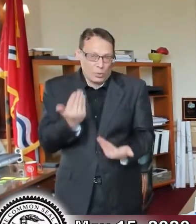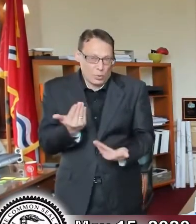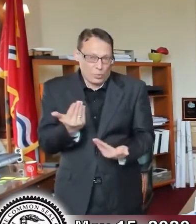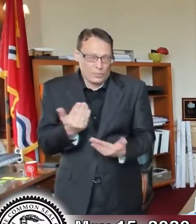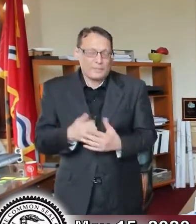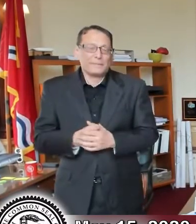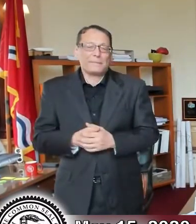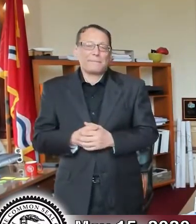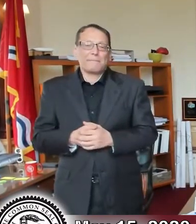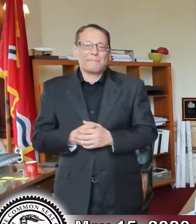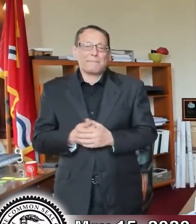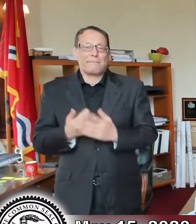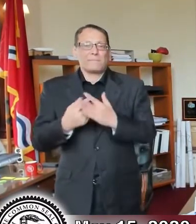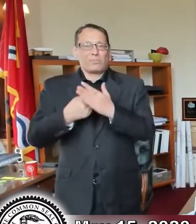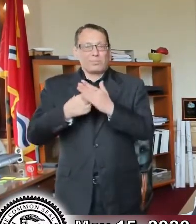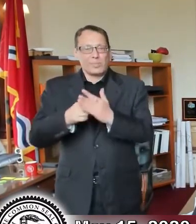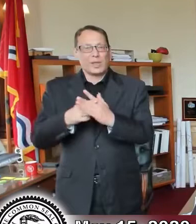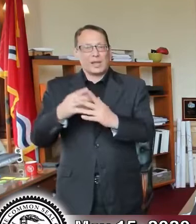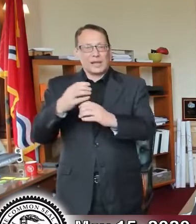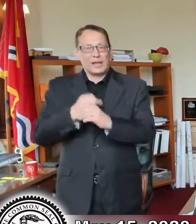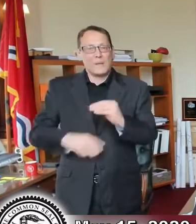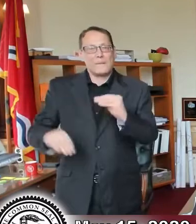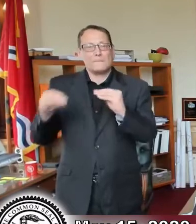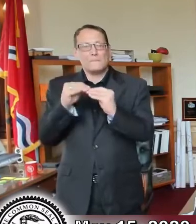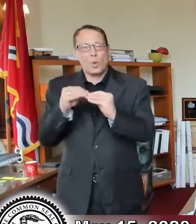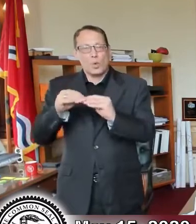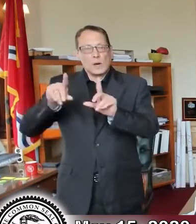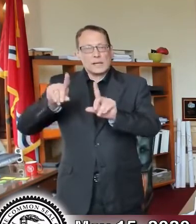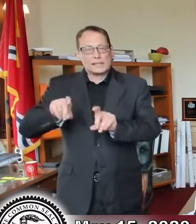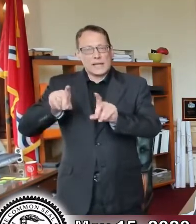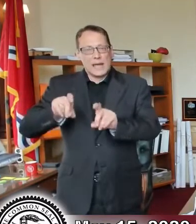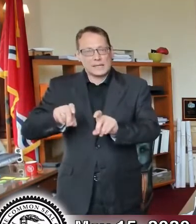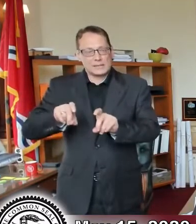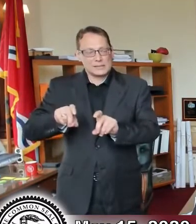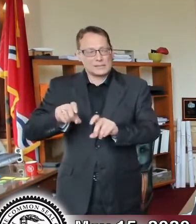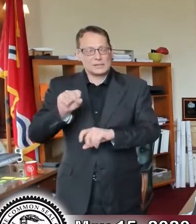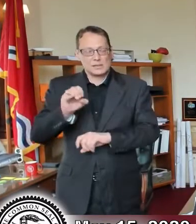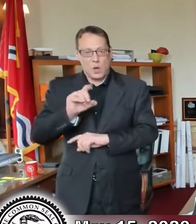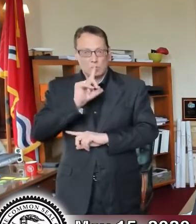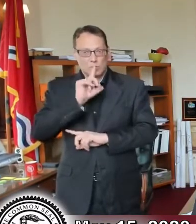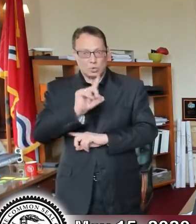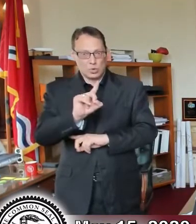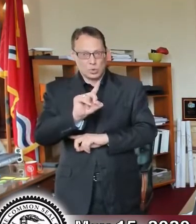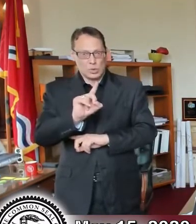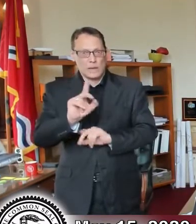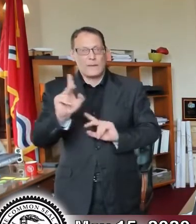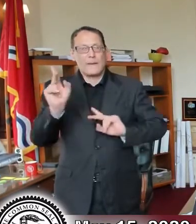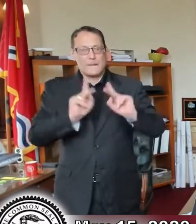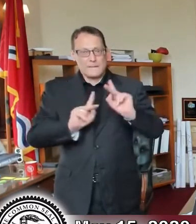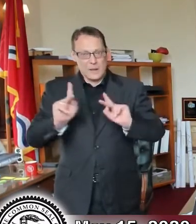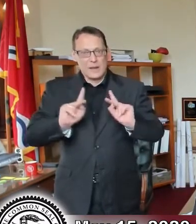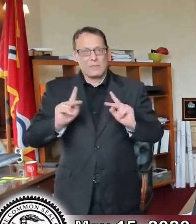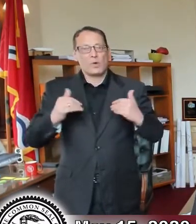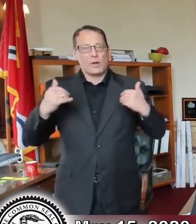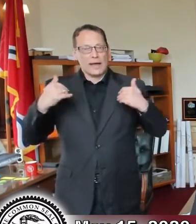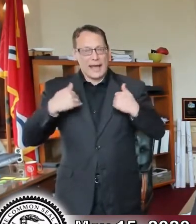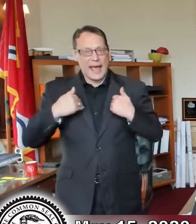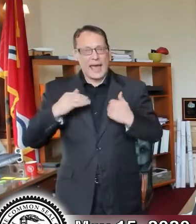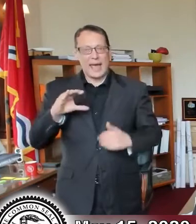we begun to get more tests. And so certainly there were people who have had